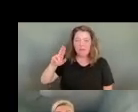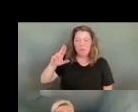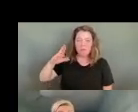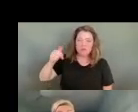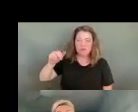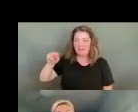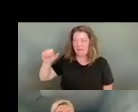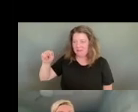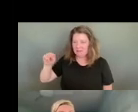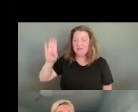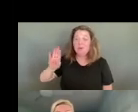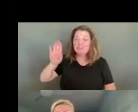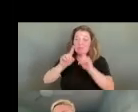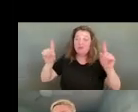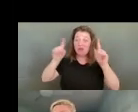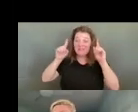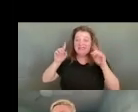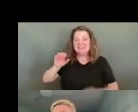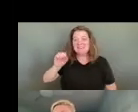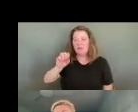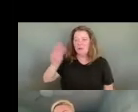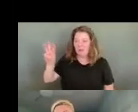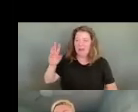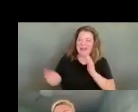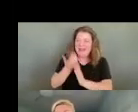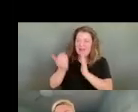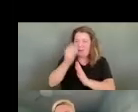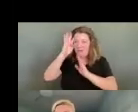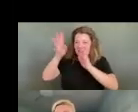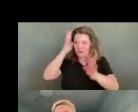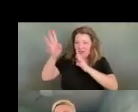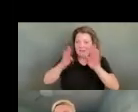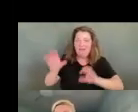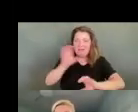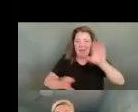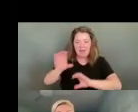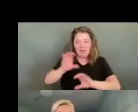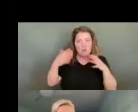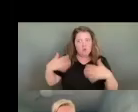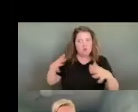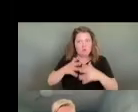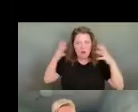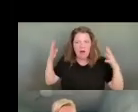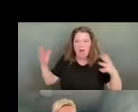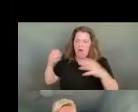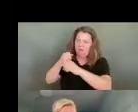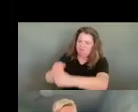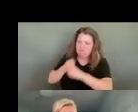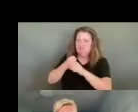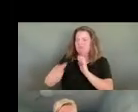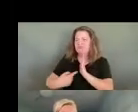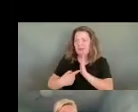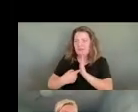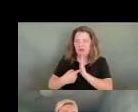Boston University Software and Innovation Lab, SAIL Lab, who helped with the technical aspects of